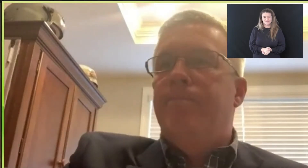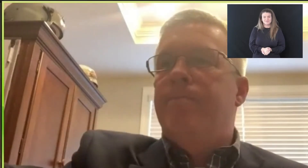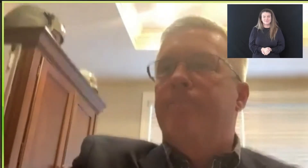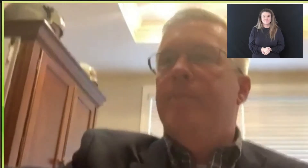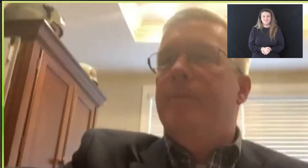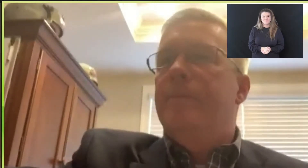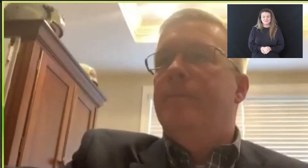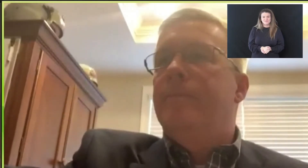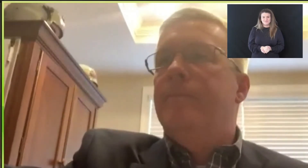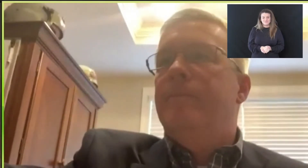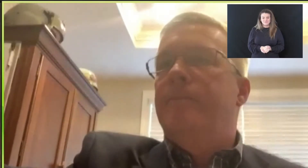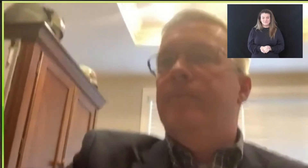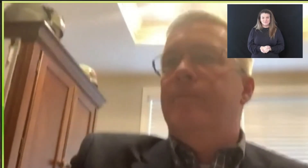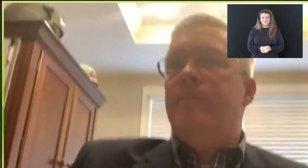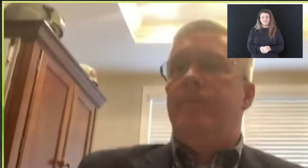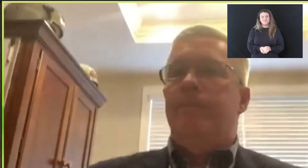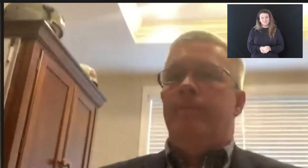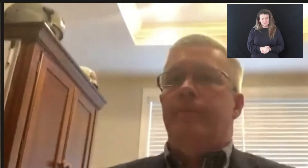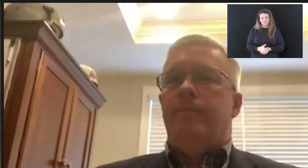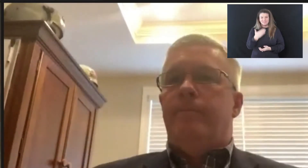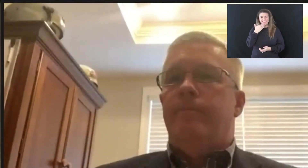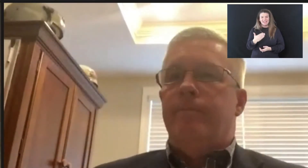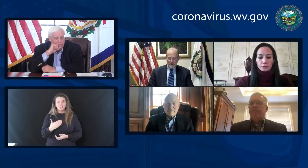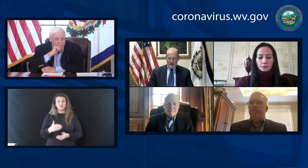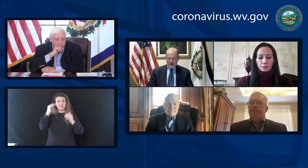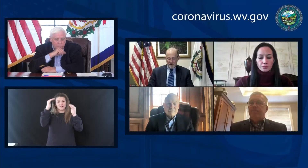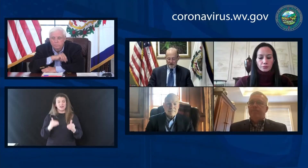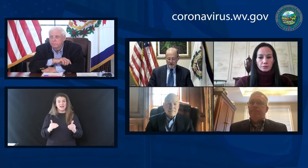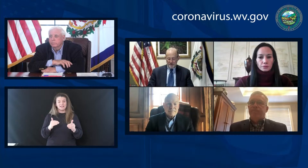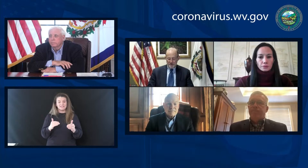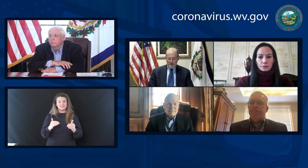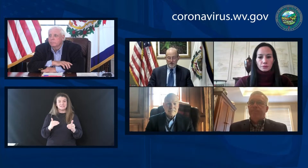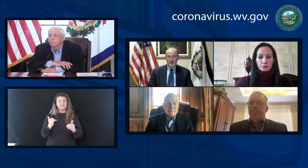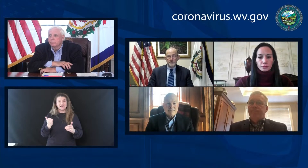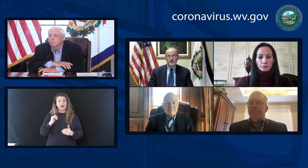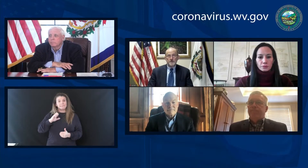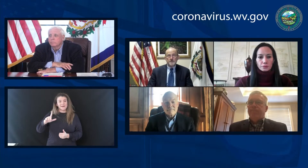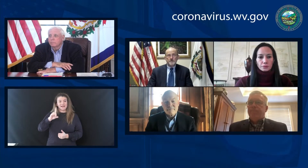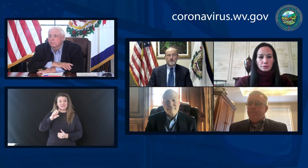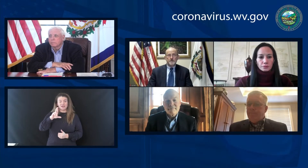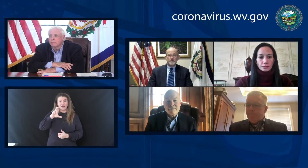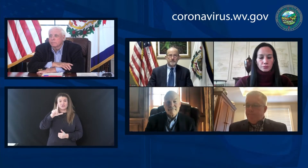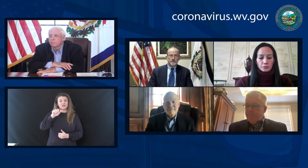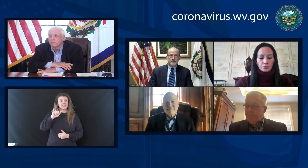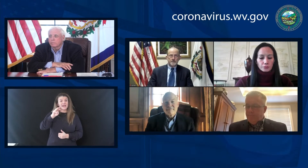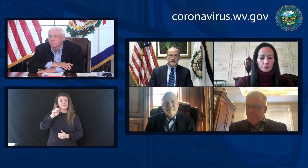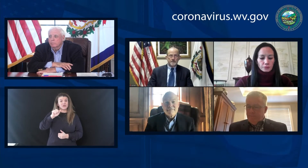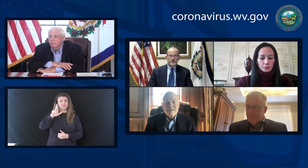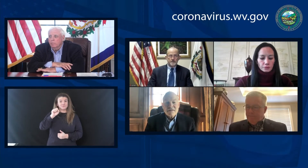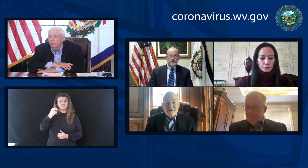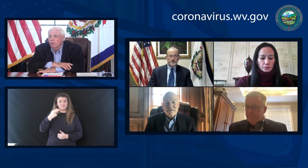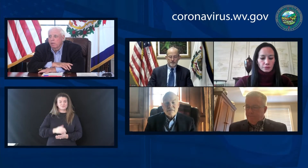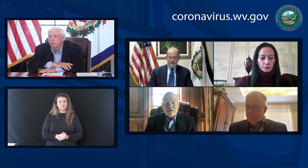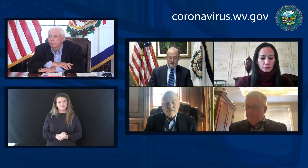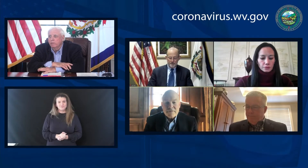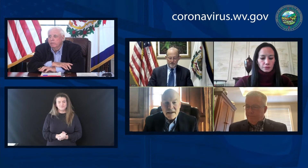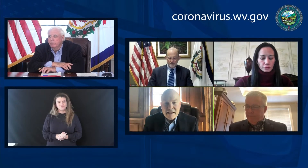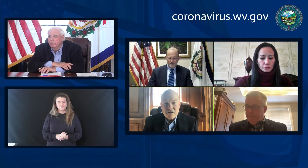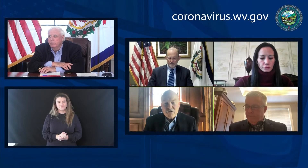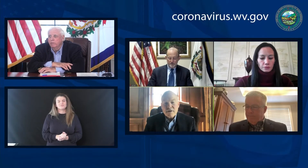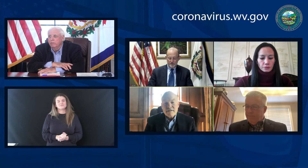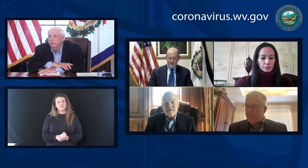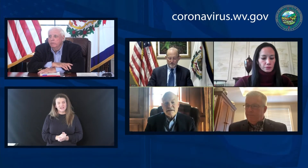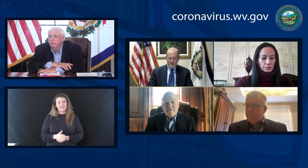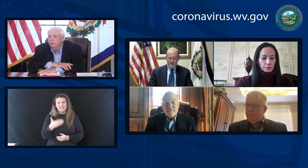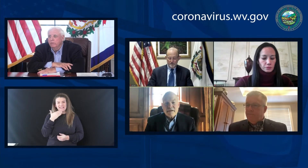you. All right, thank you, sir. Next, we'll go back to Dr. Clay Marsh, our coronavirus czar. Well,